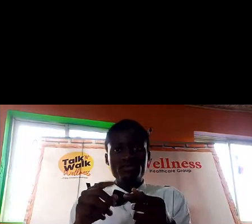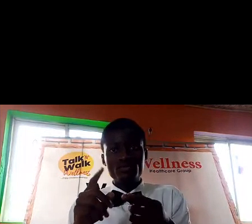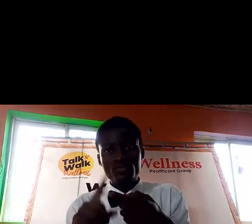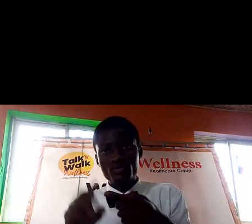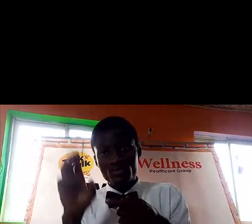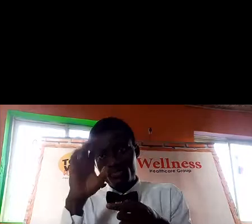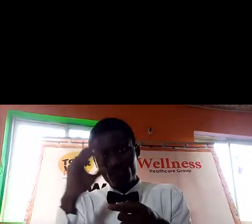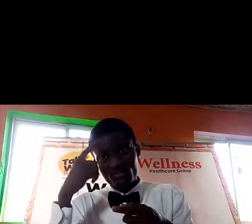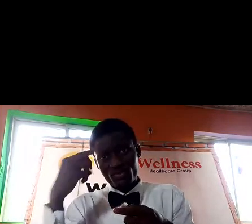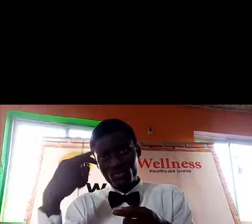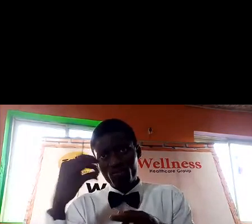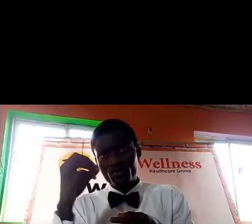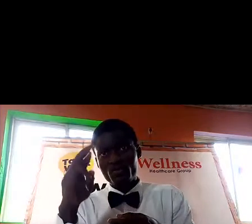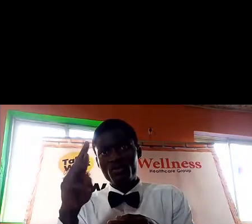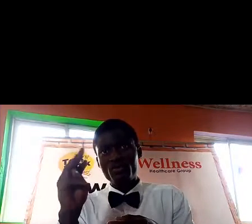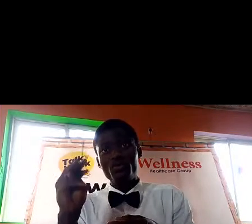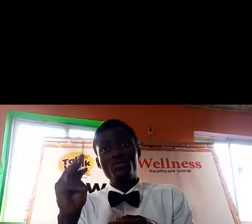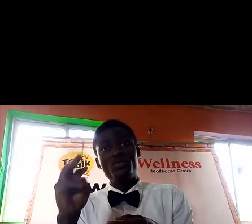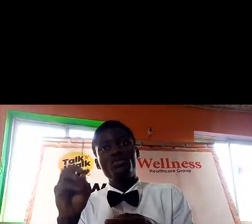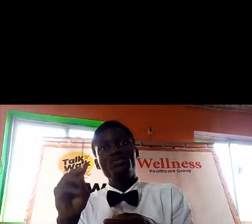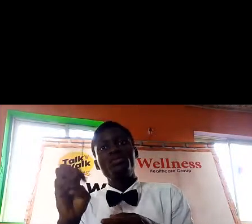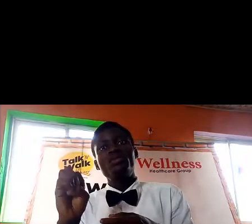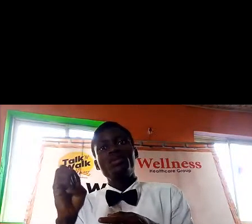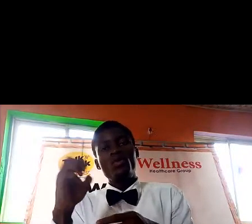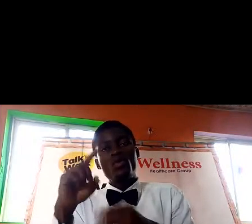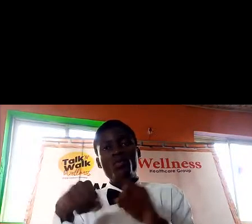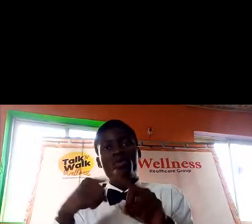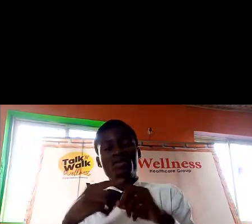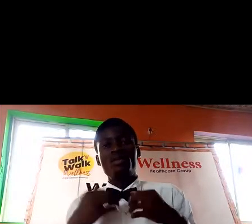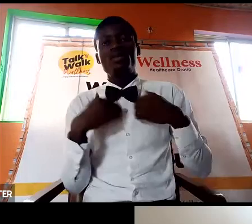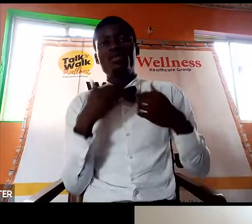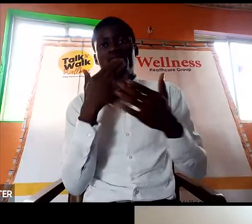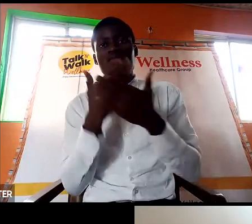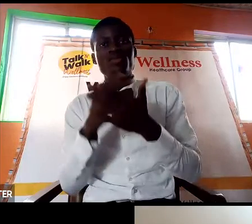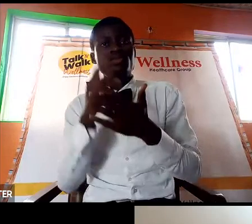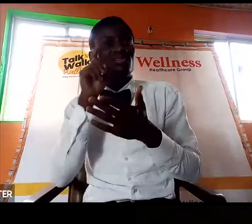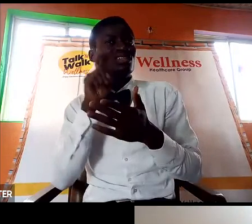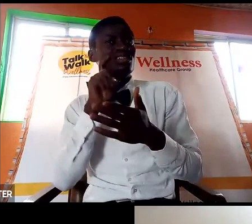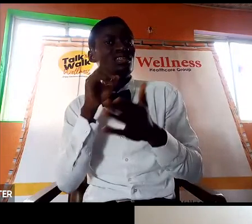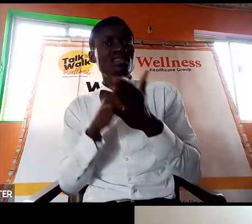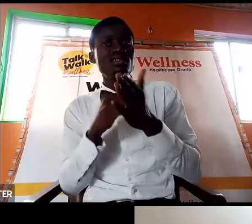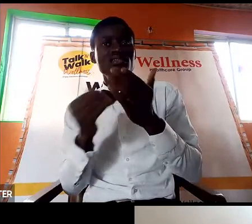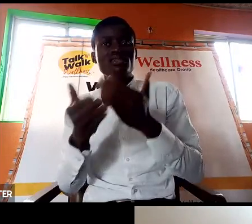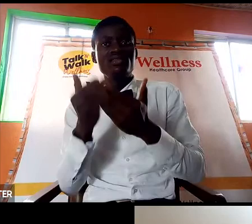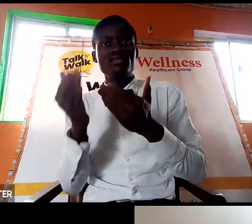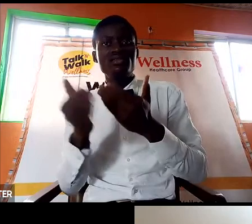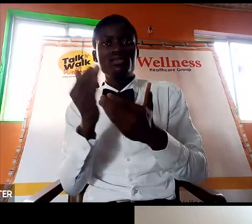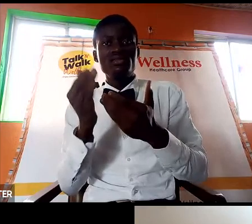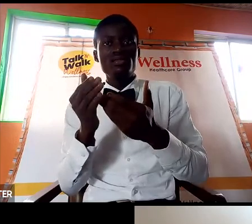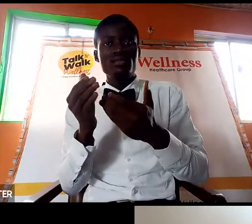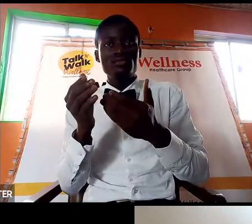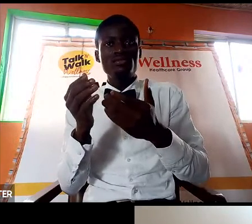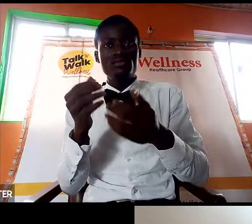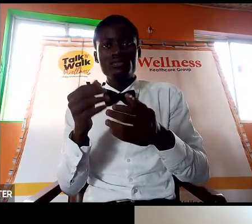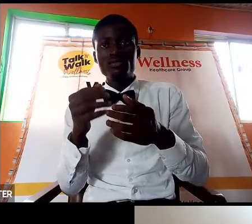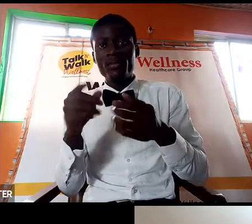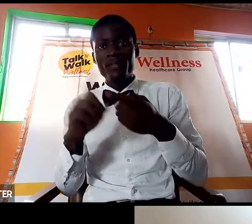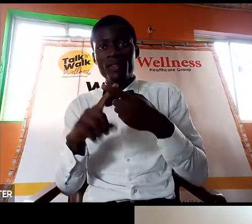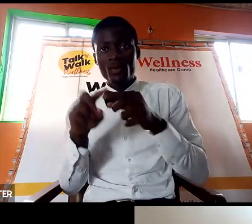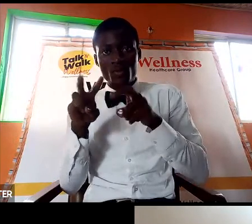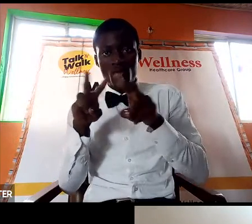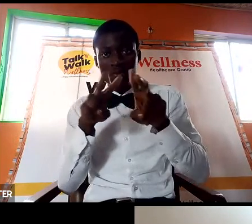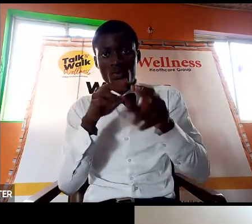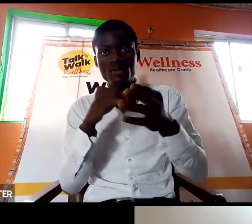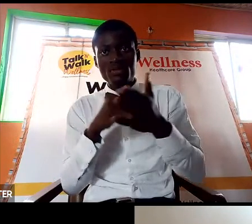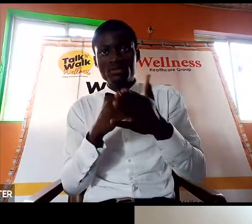have good sex. So it's easier for us. It is better we sum up the energy to look at this and see what can be done. Okay,